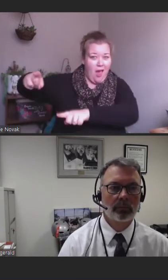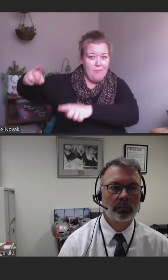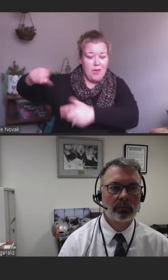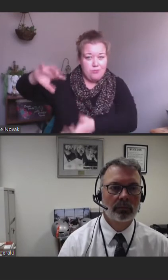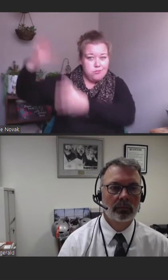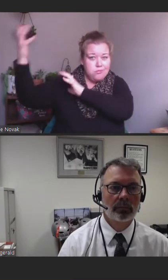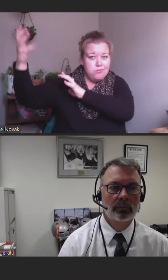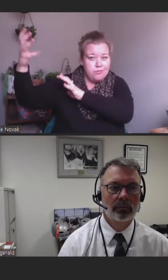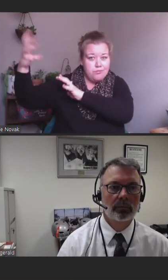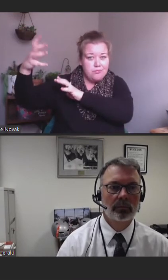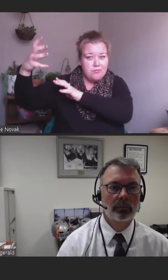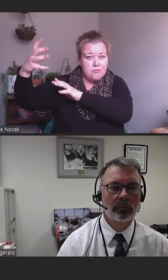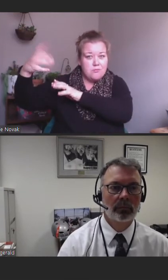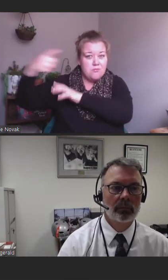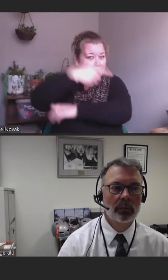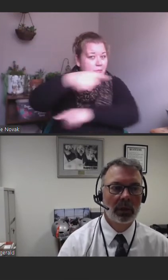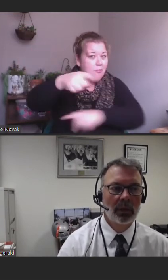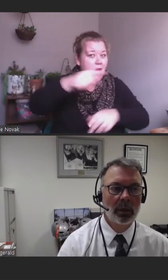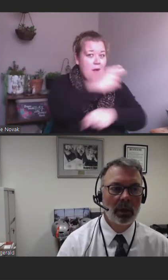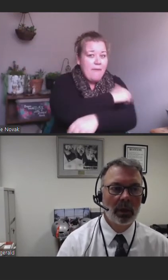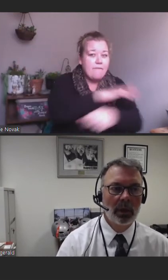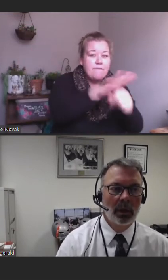that?